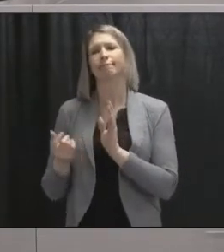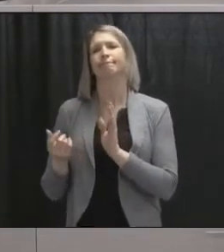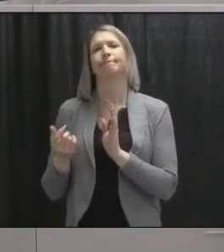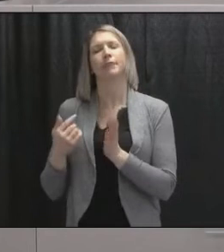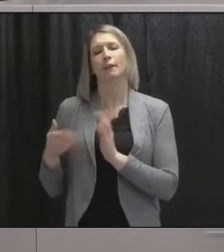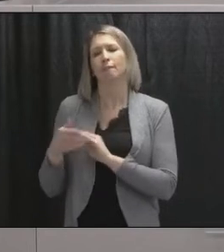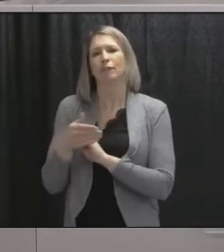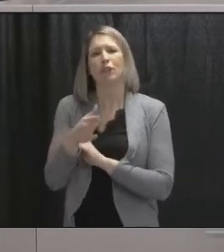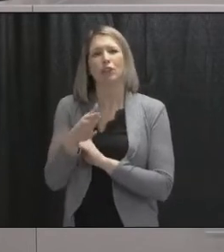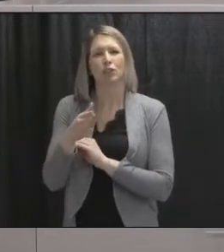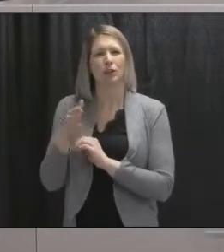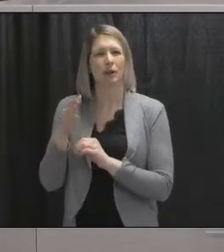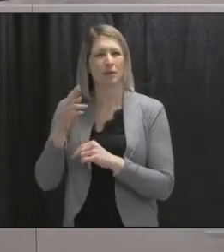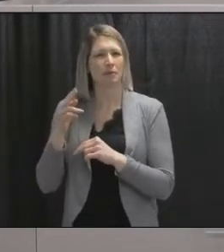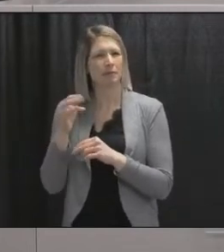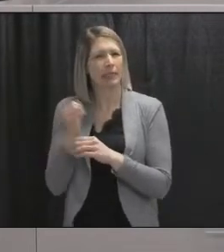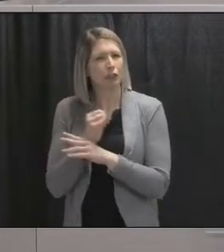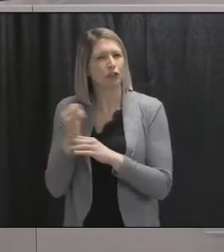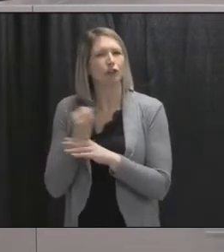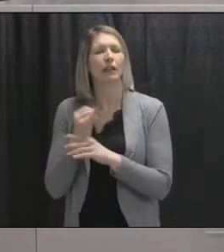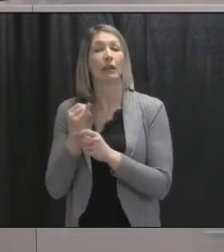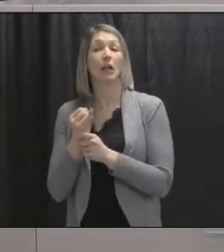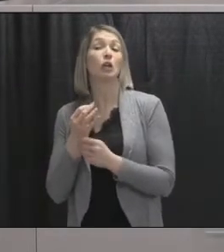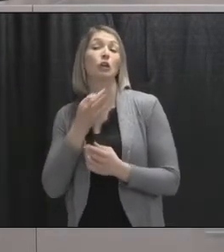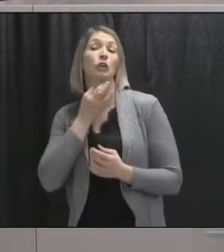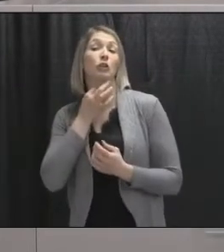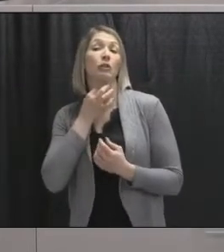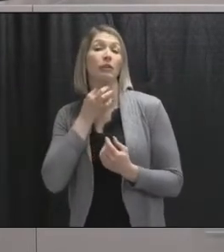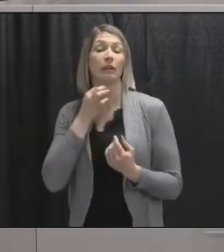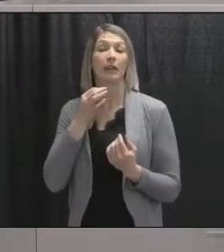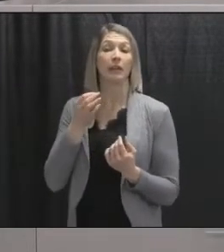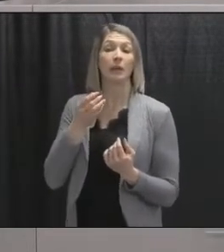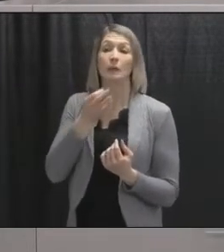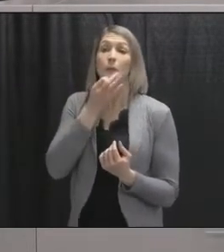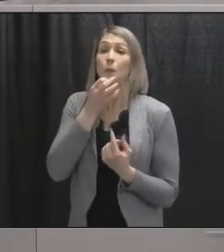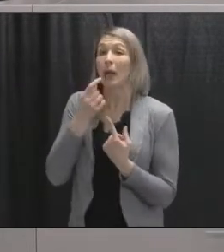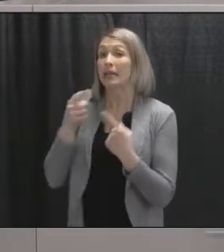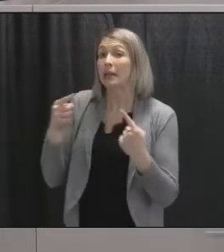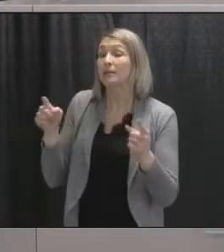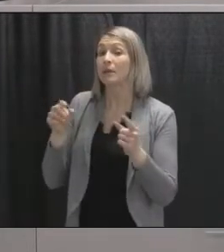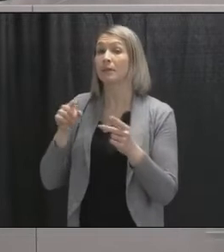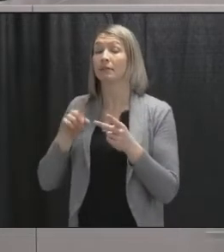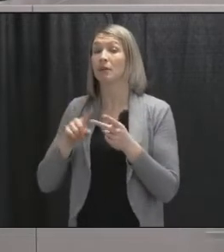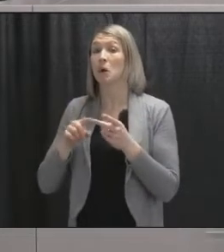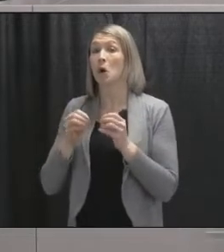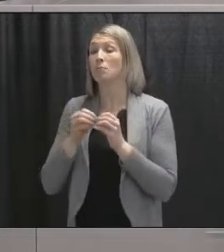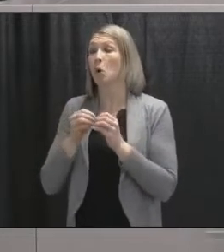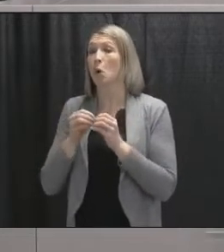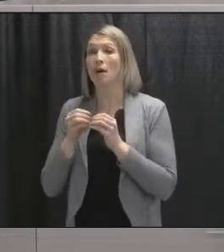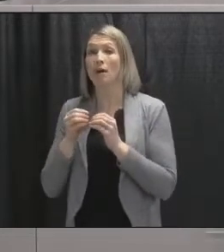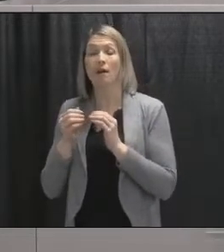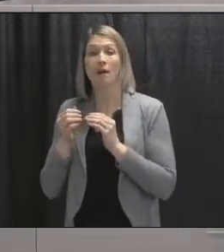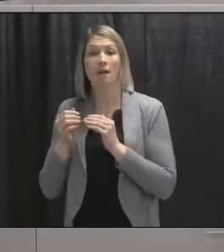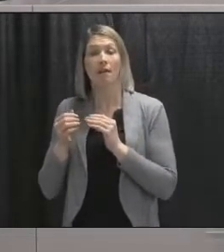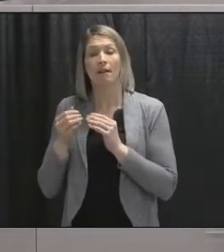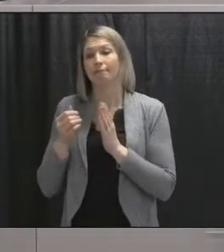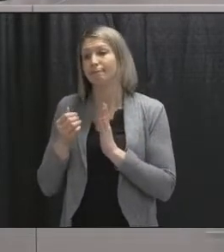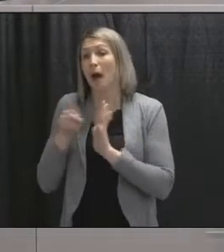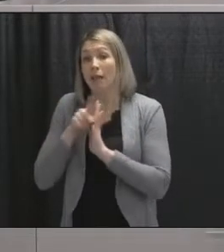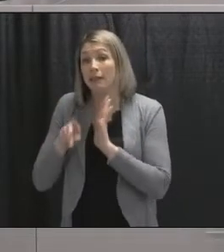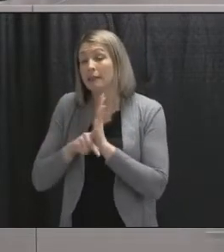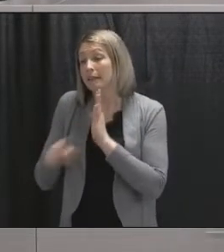any directive on if there's an announcement coming, if they can expect more guidelines. They do not feel safe in their work